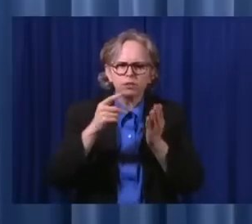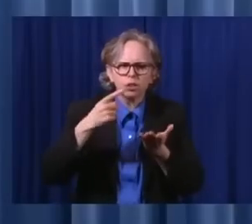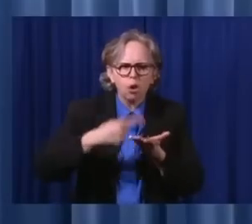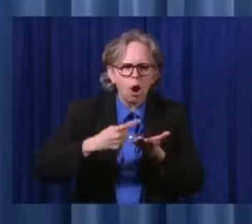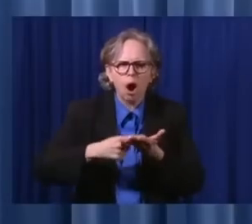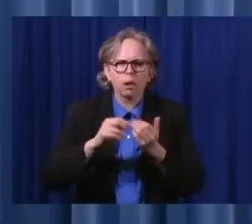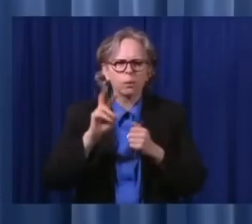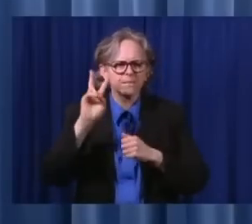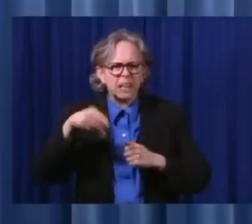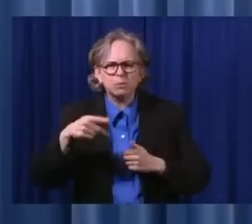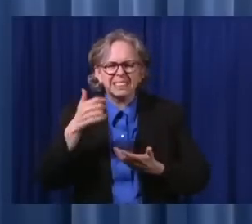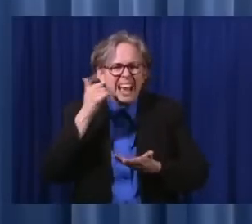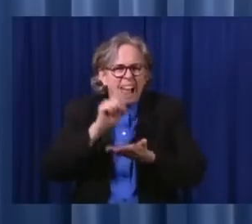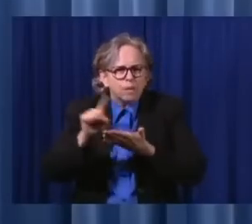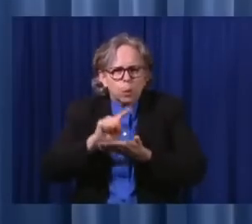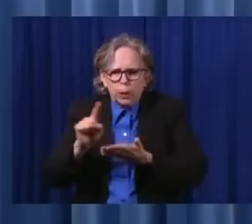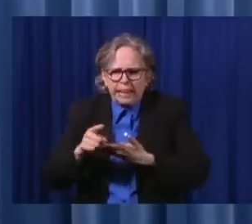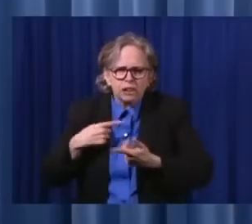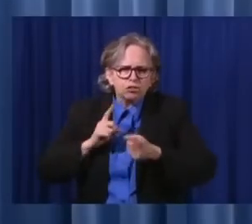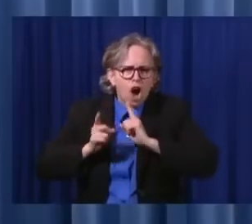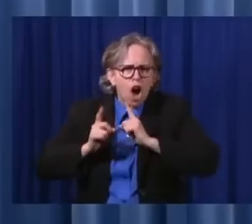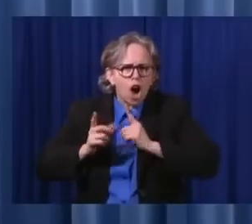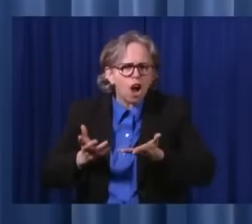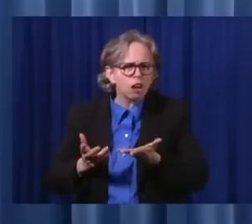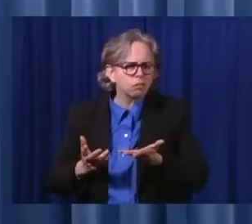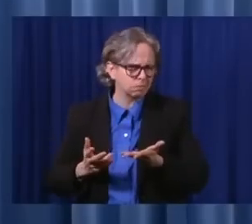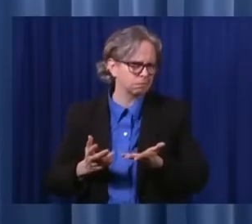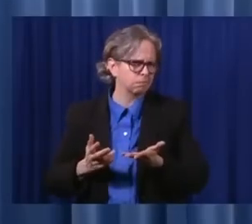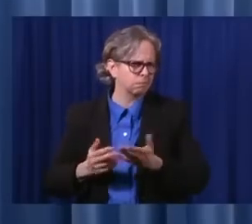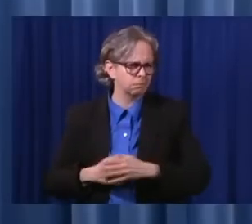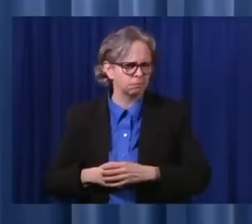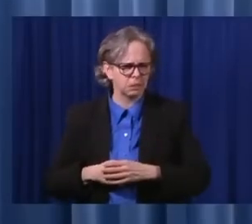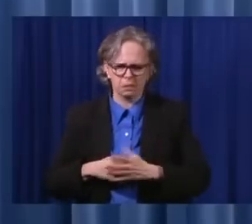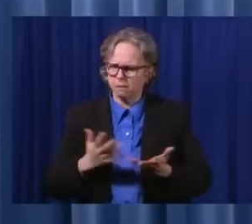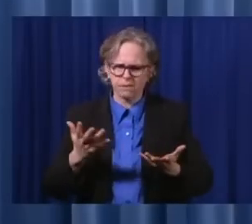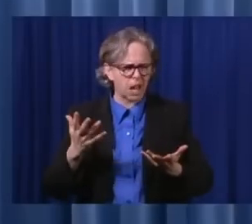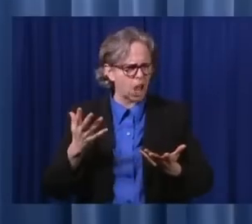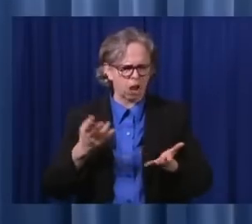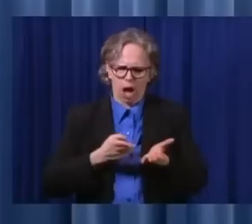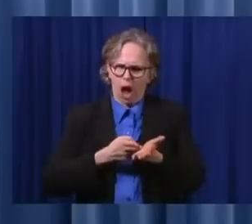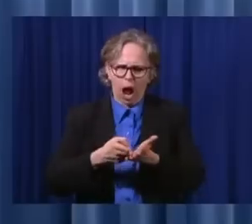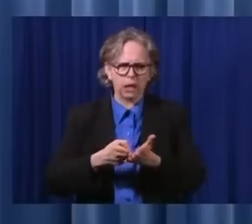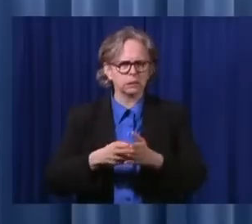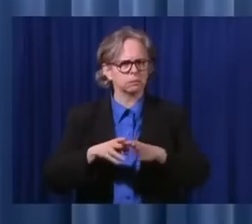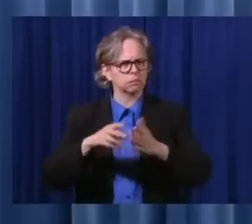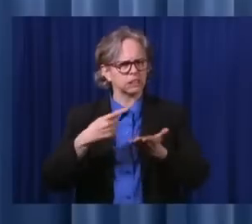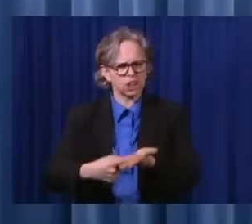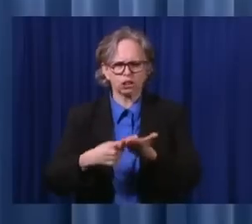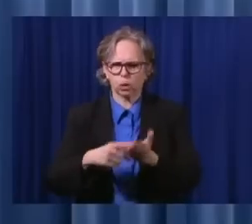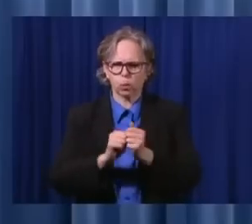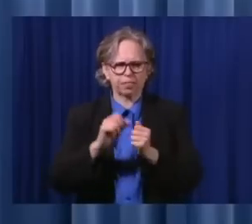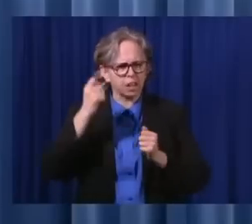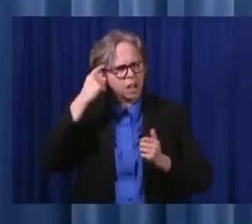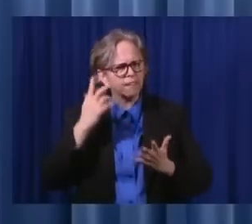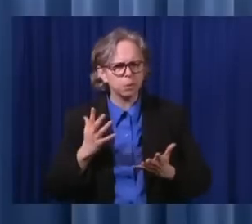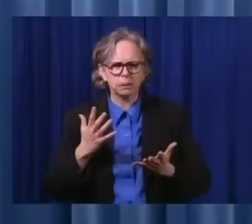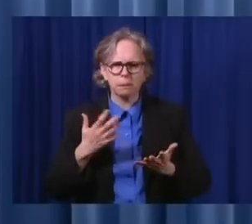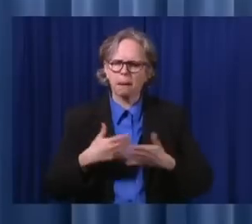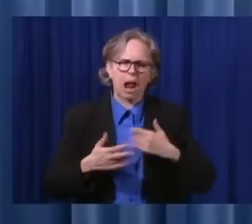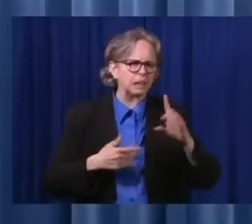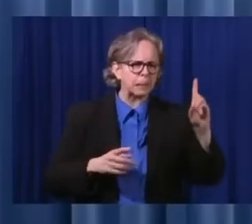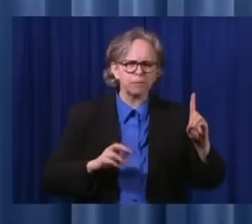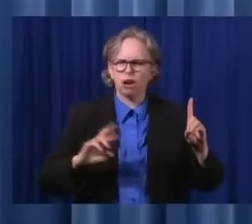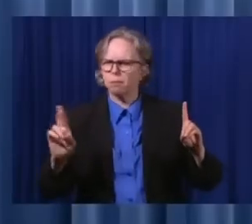twice a week. Very candid discussions with governors, Democrat or Republican, and